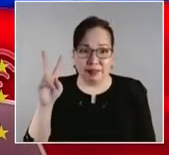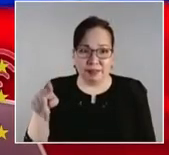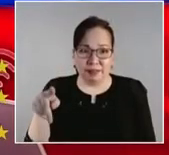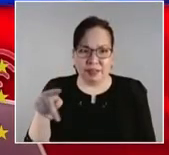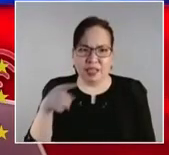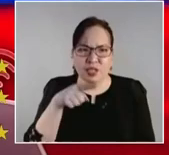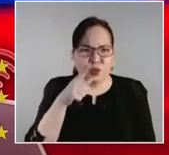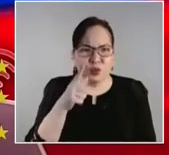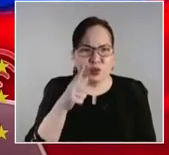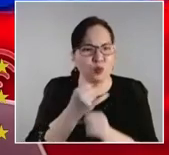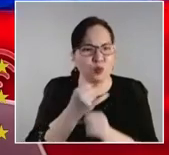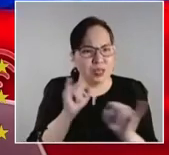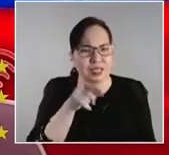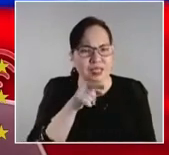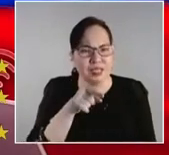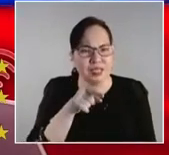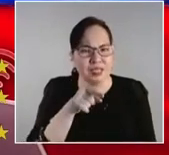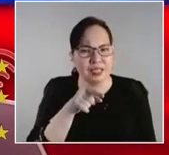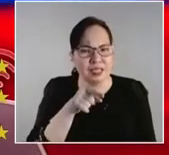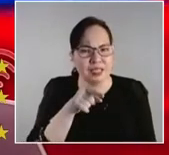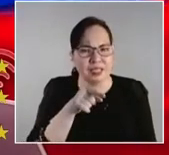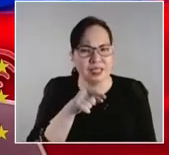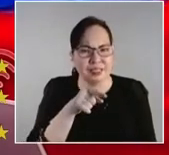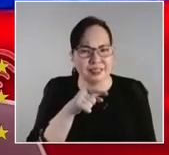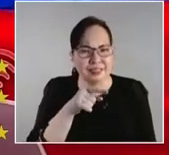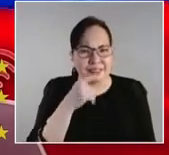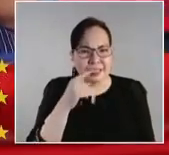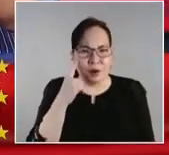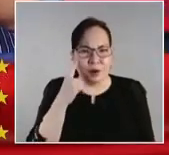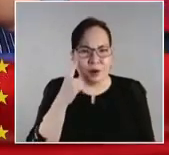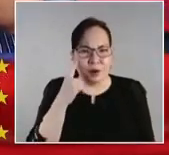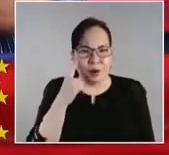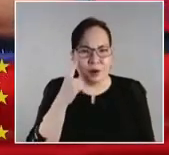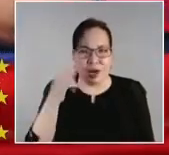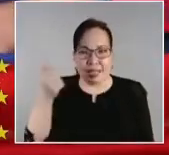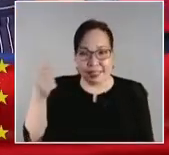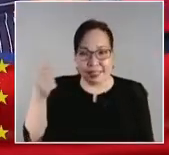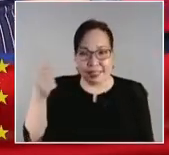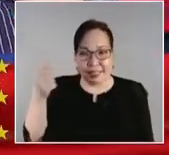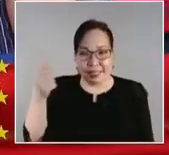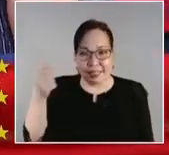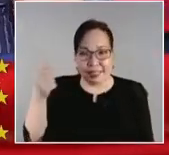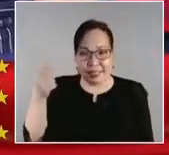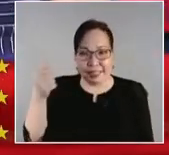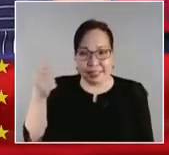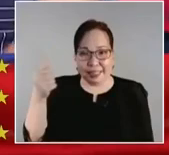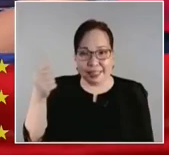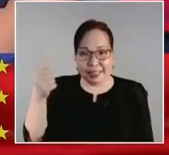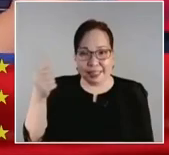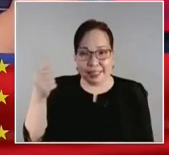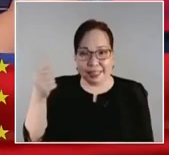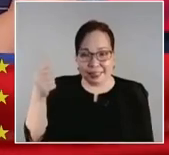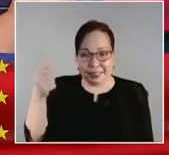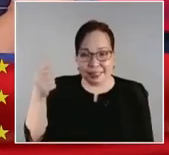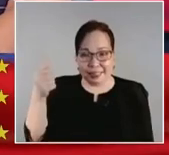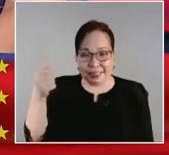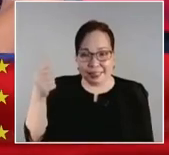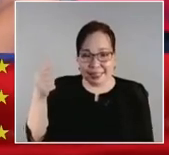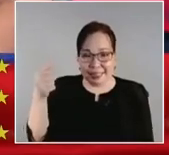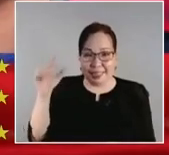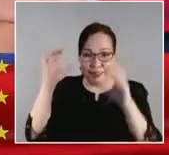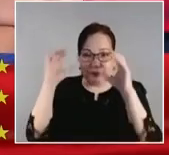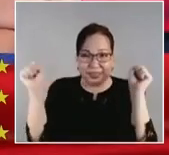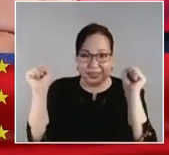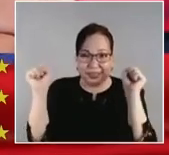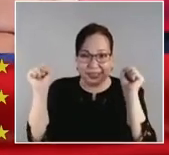lang po yun. Kaya nga 10 presidents ang 10 candidates for president, 9 for Vice President. Kayo ho ba meron na kayong napupusuan